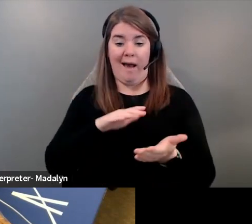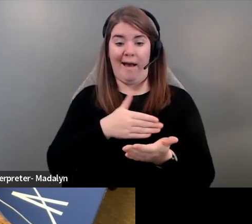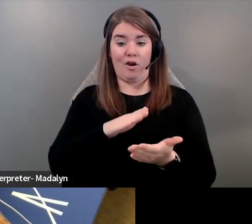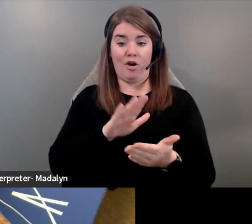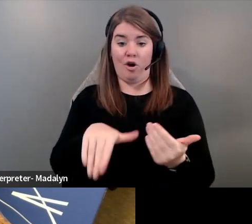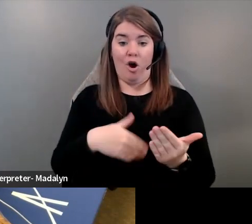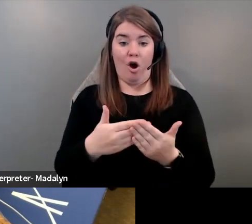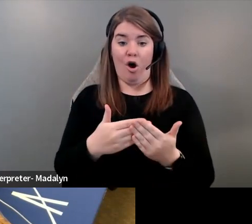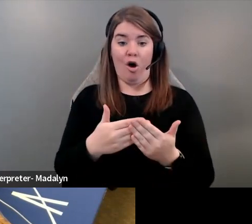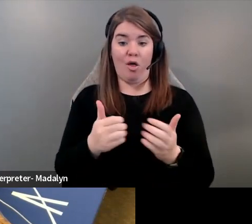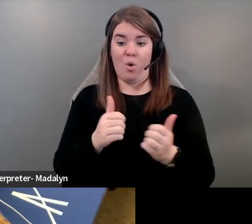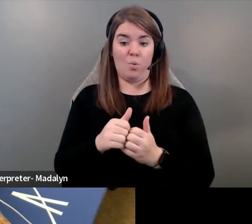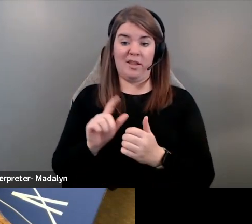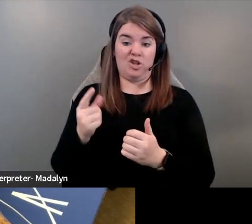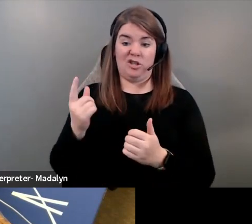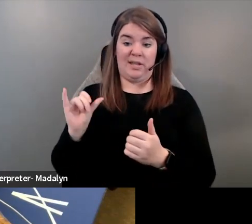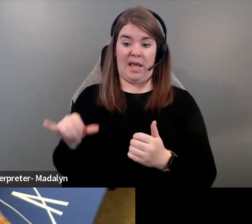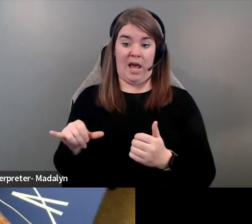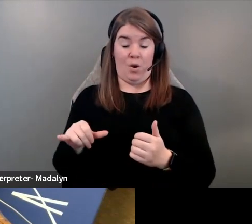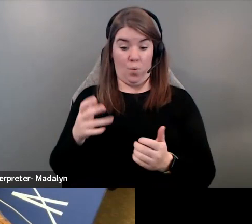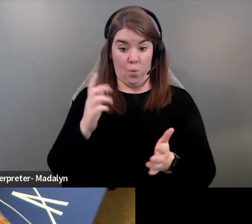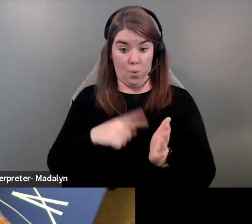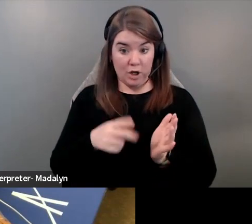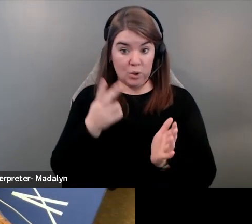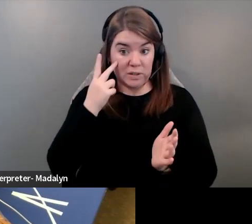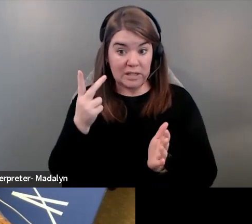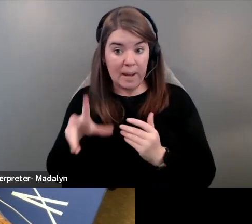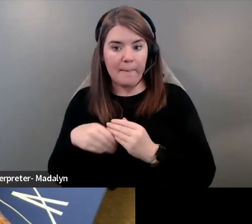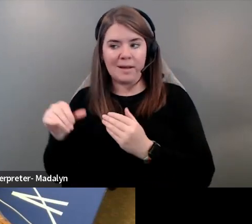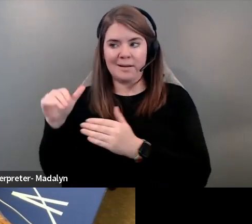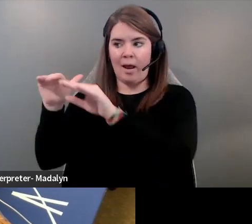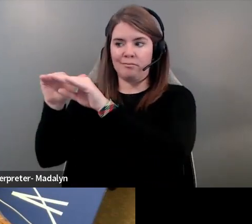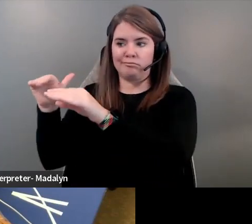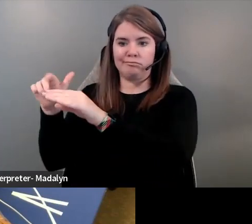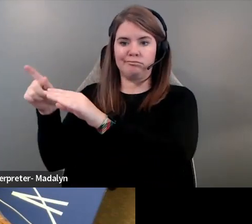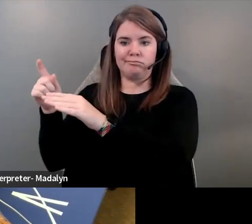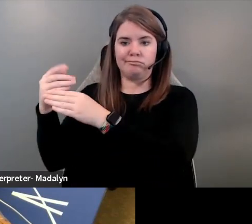with just that. The groceries that you see here, plus the staples.